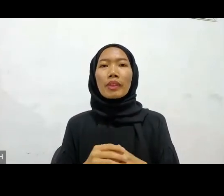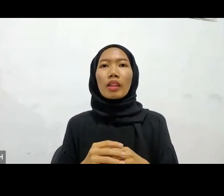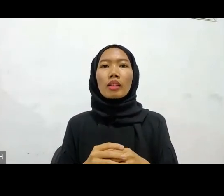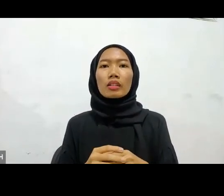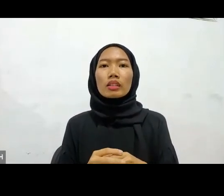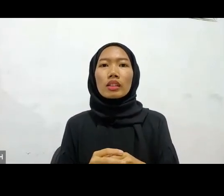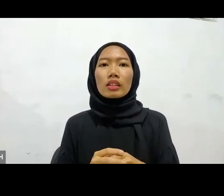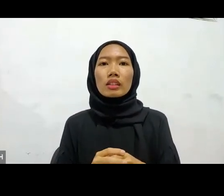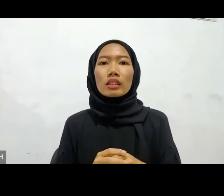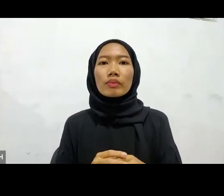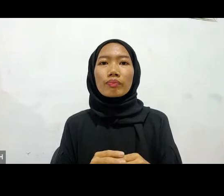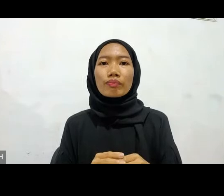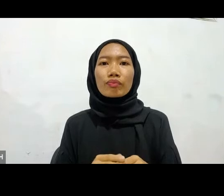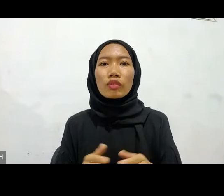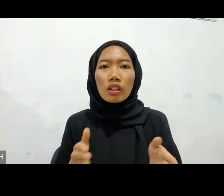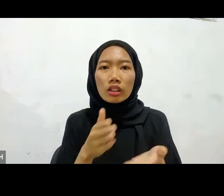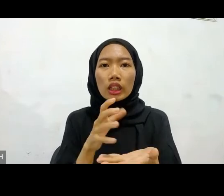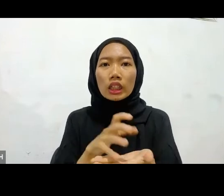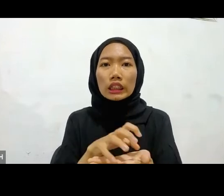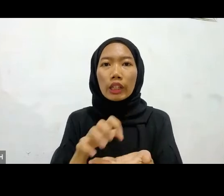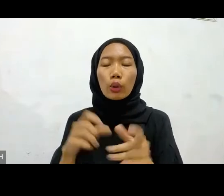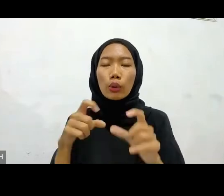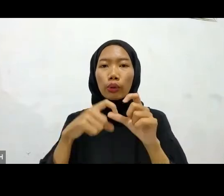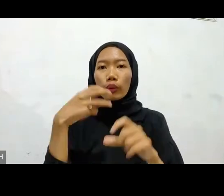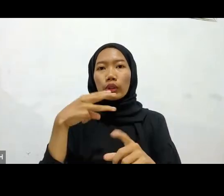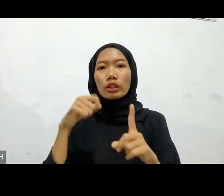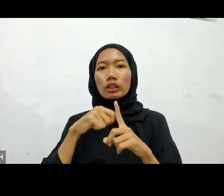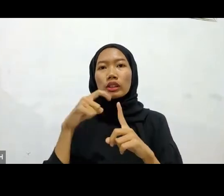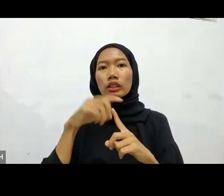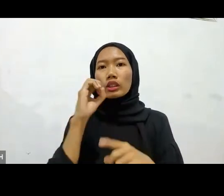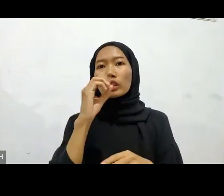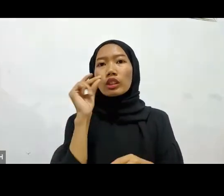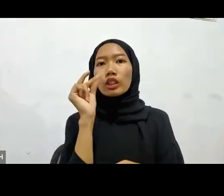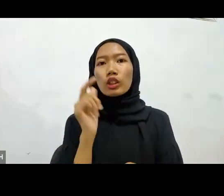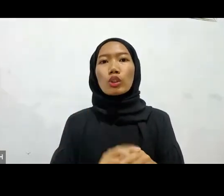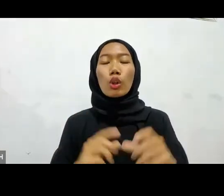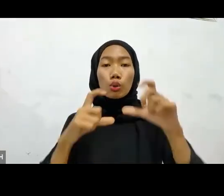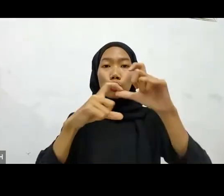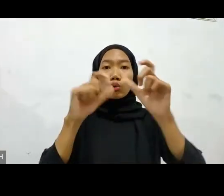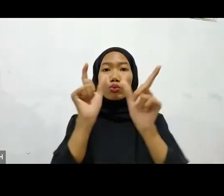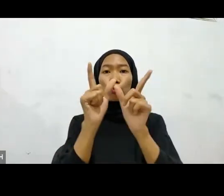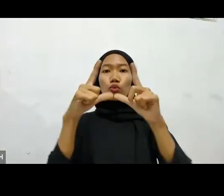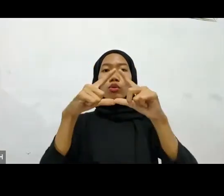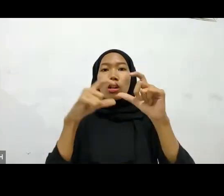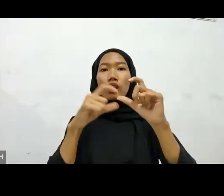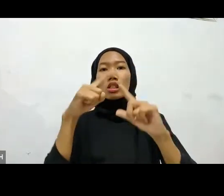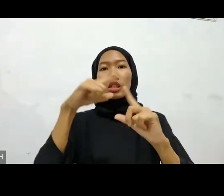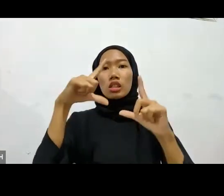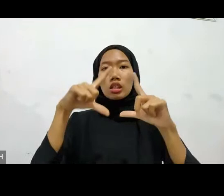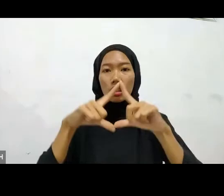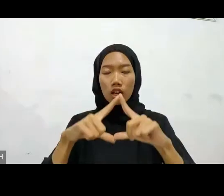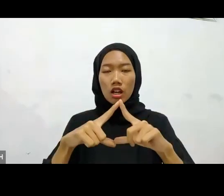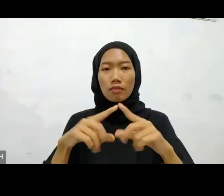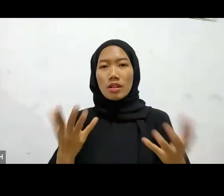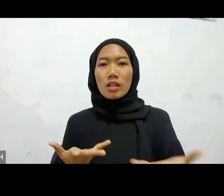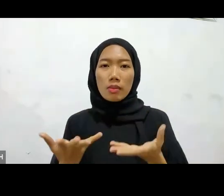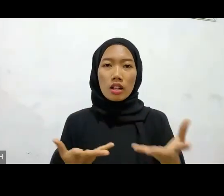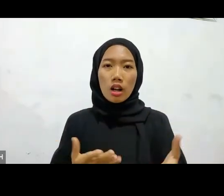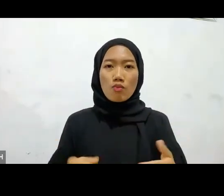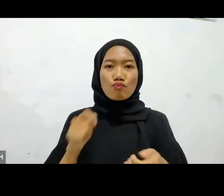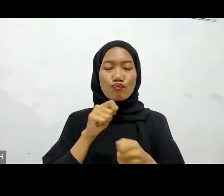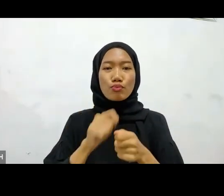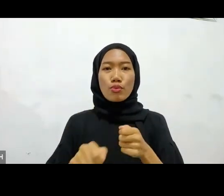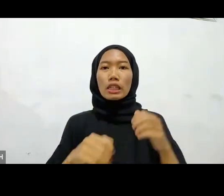and then you use them to really make the business case to policymakers. So like